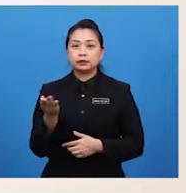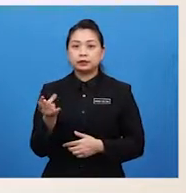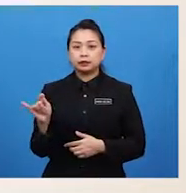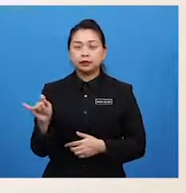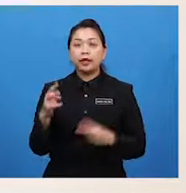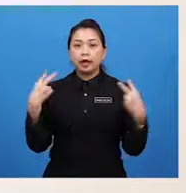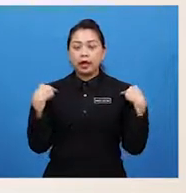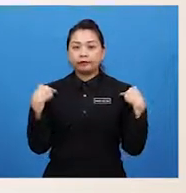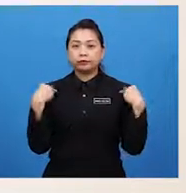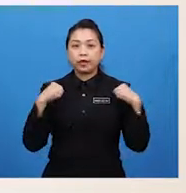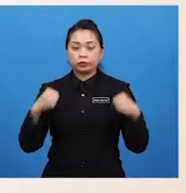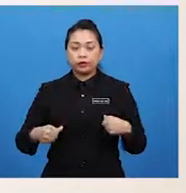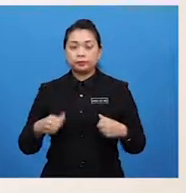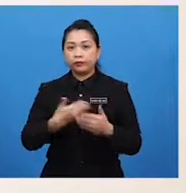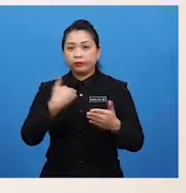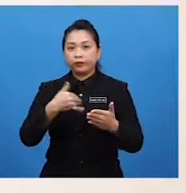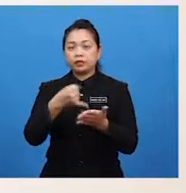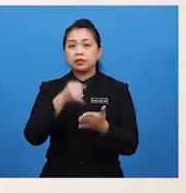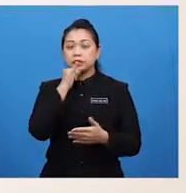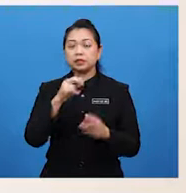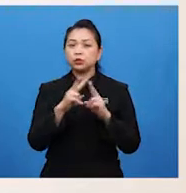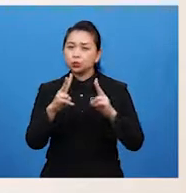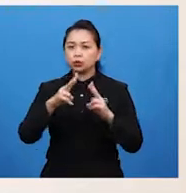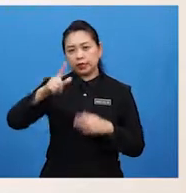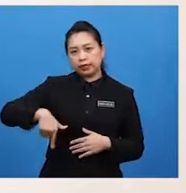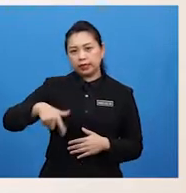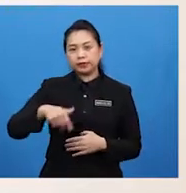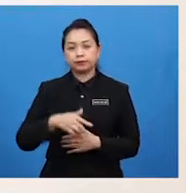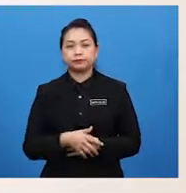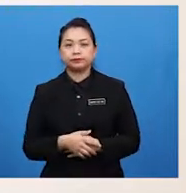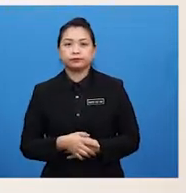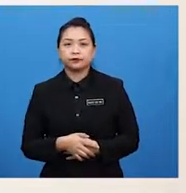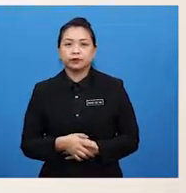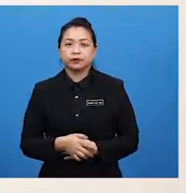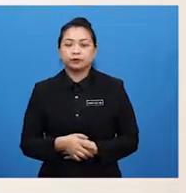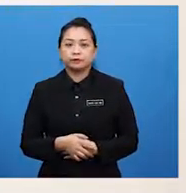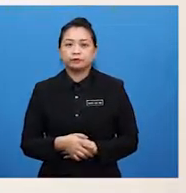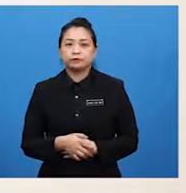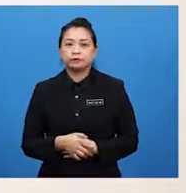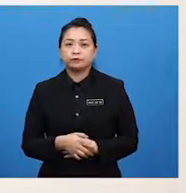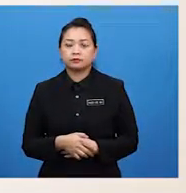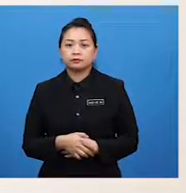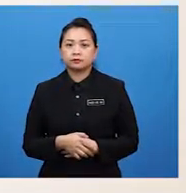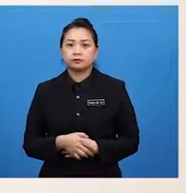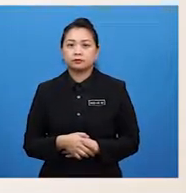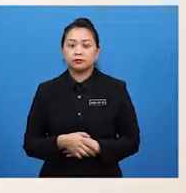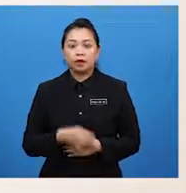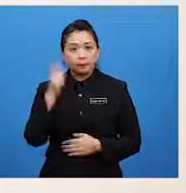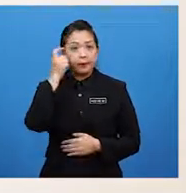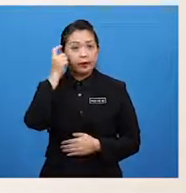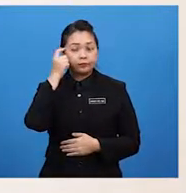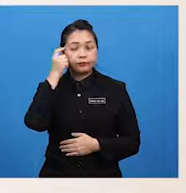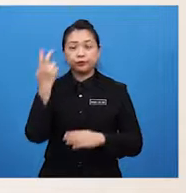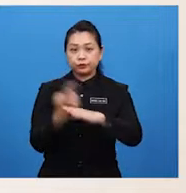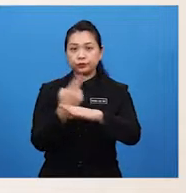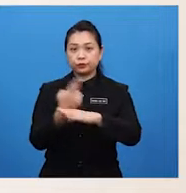addressed before it is too late. Hence, measures such as sustainable development, mindful